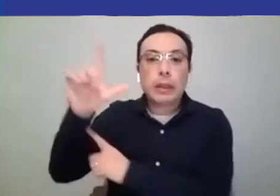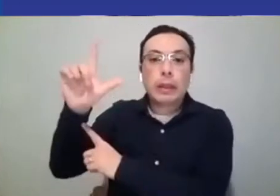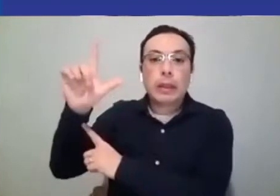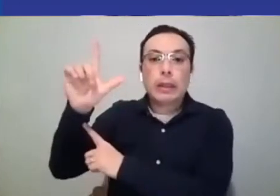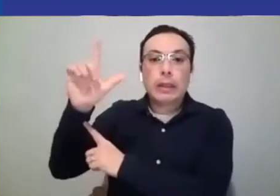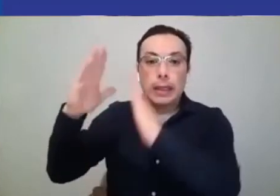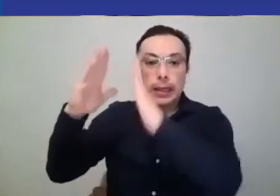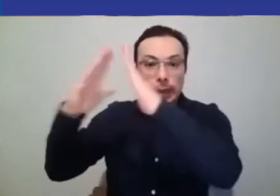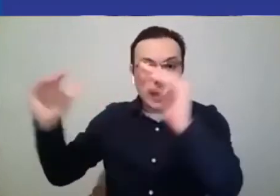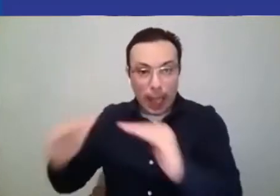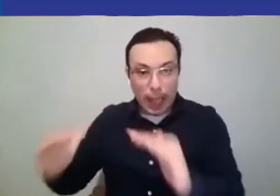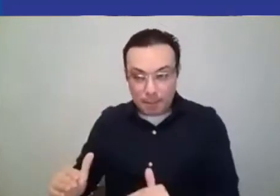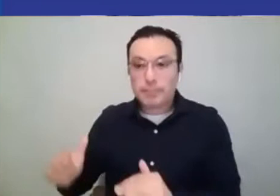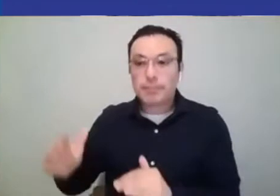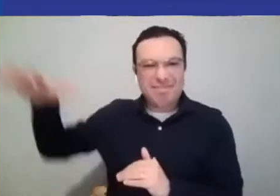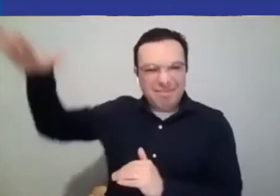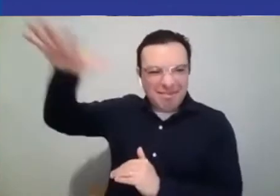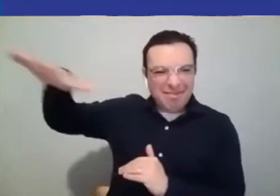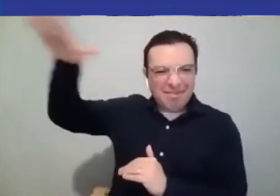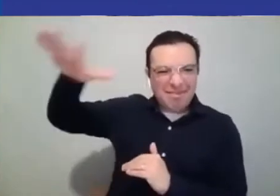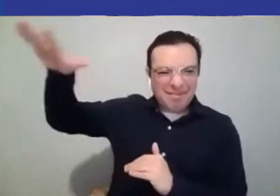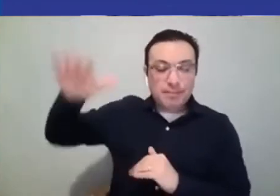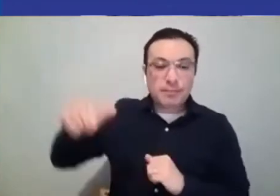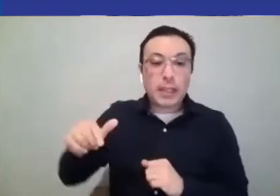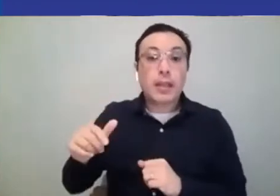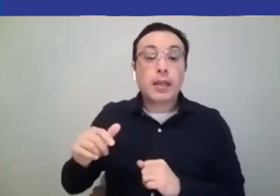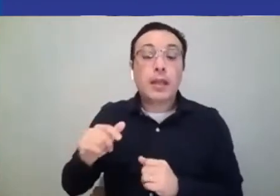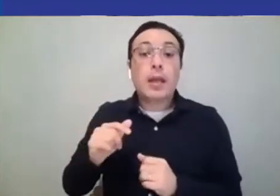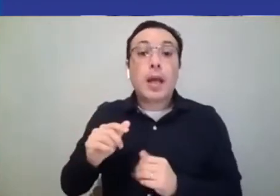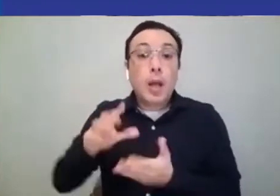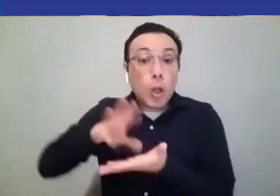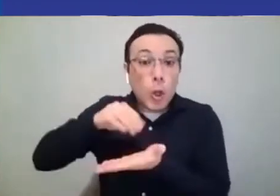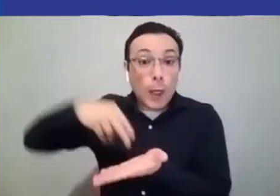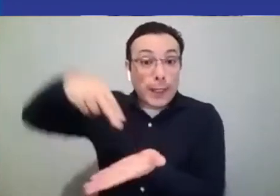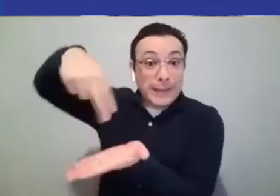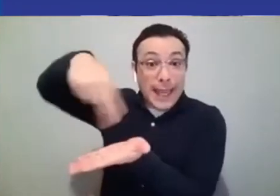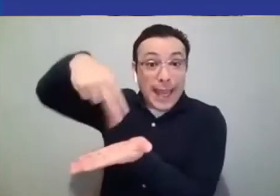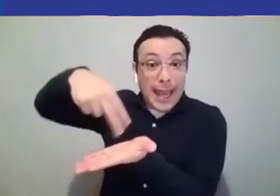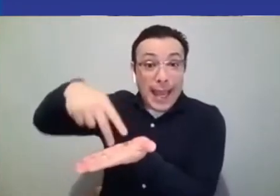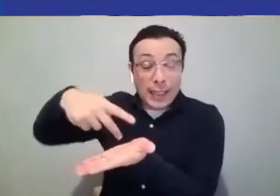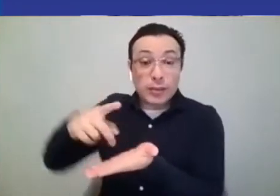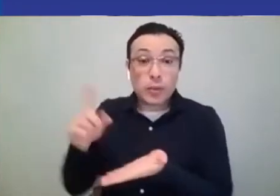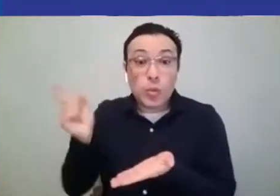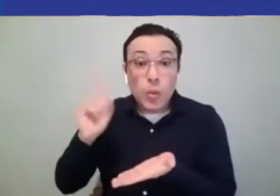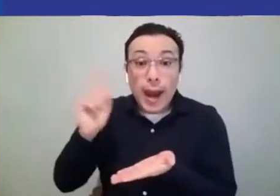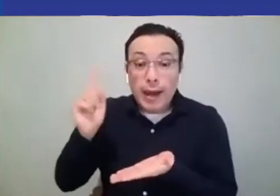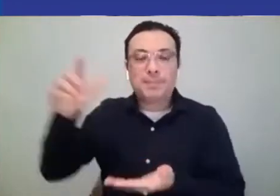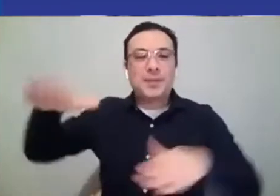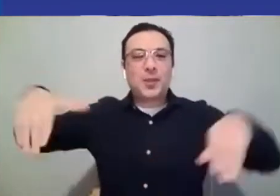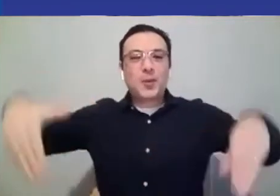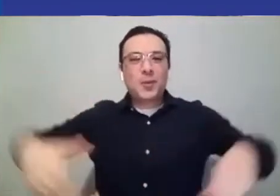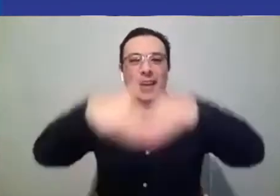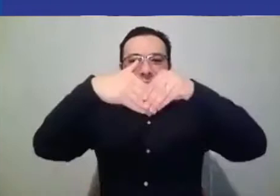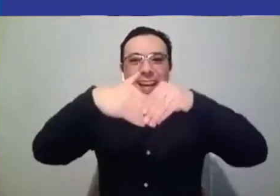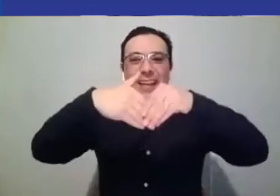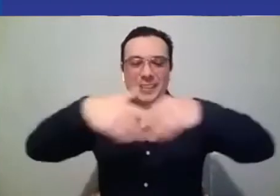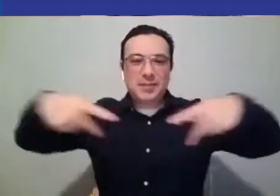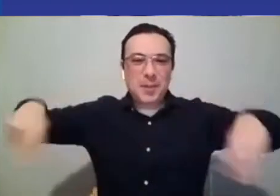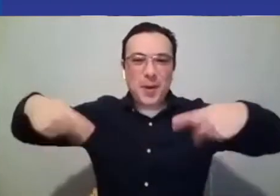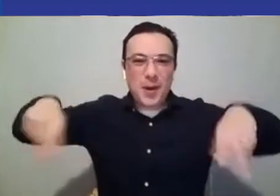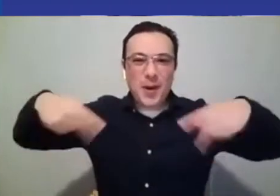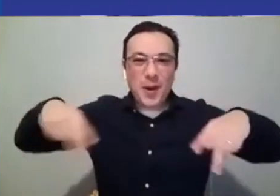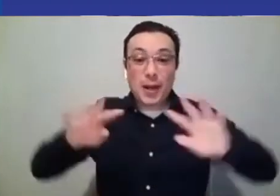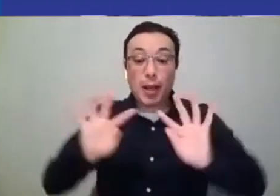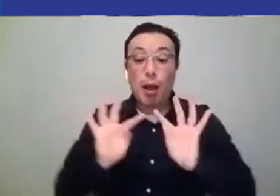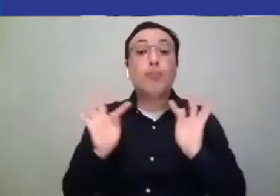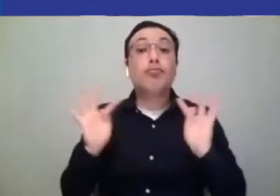Lebanon, Syria, and that area, and in Brooklyn, of course, people learn it at weddings. Like the little kids are going to be holding hands with